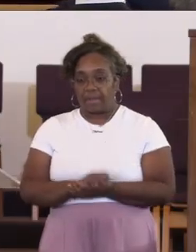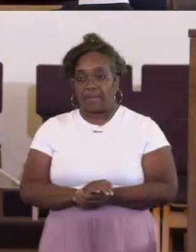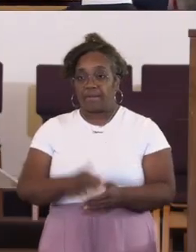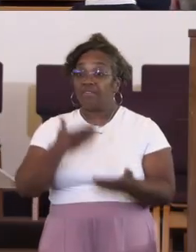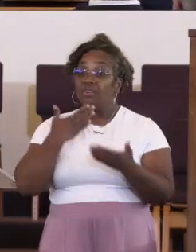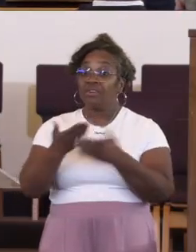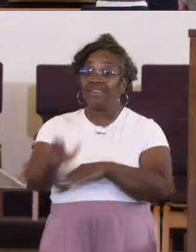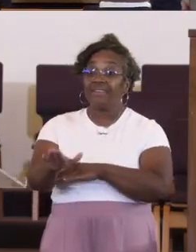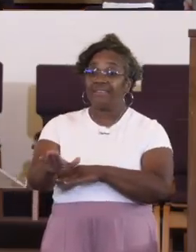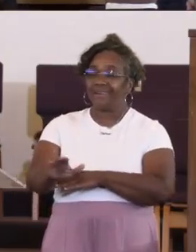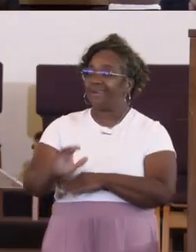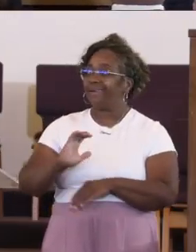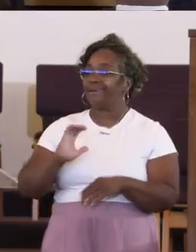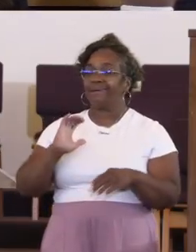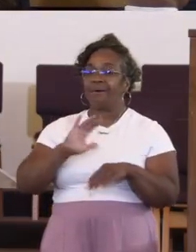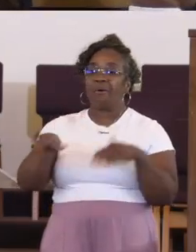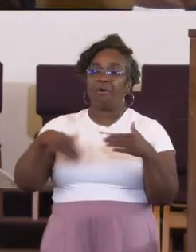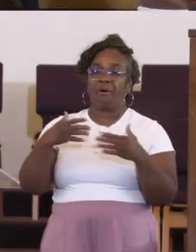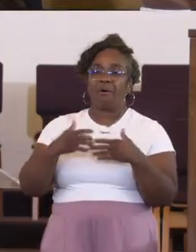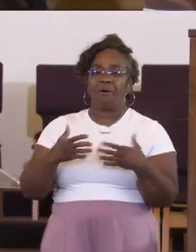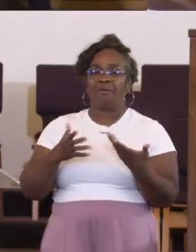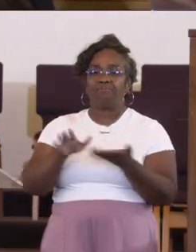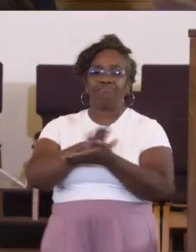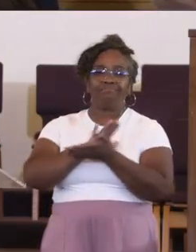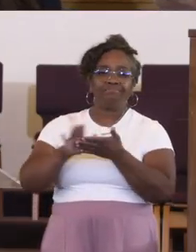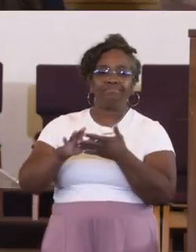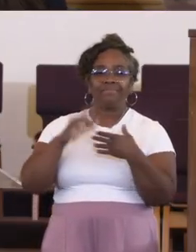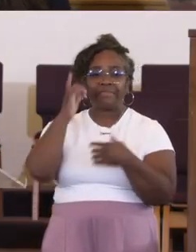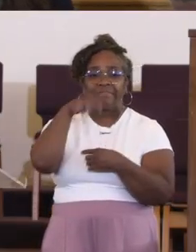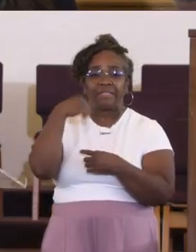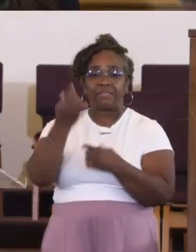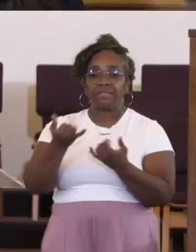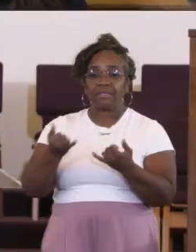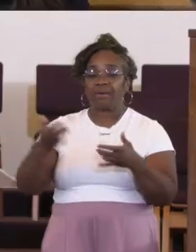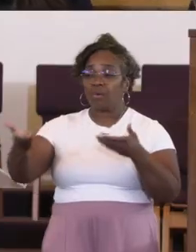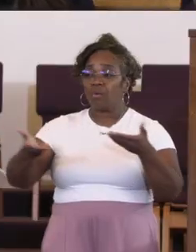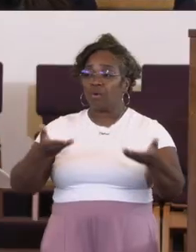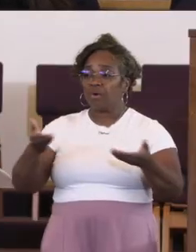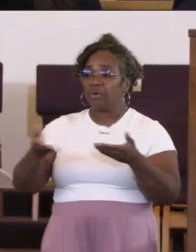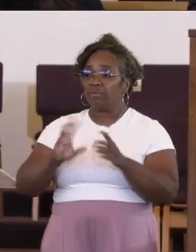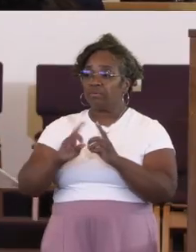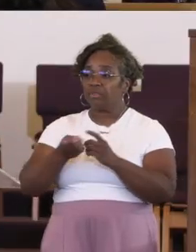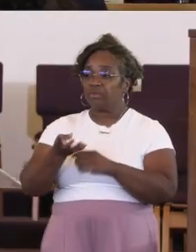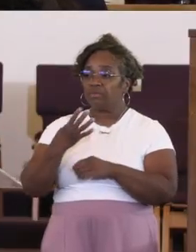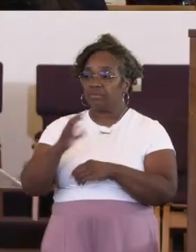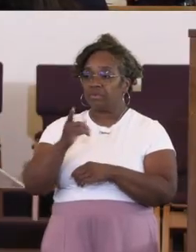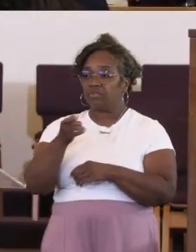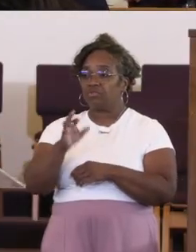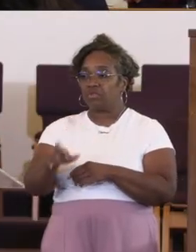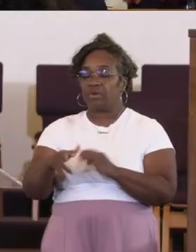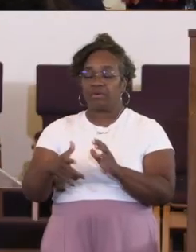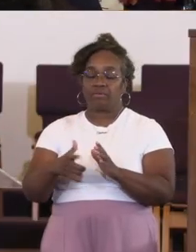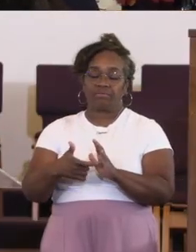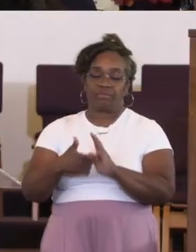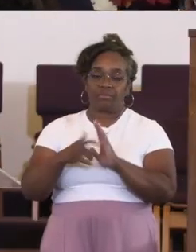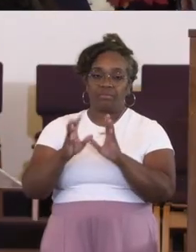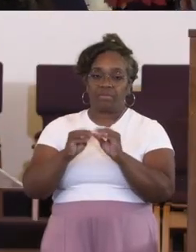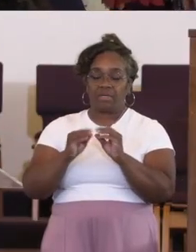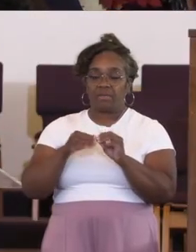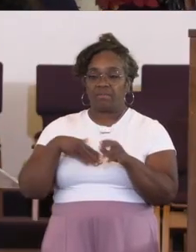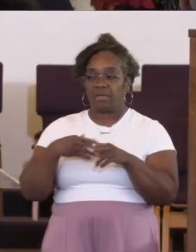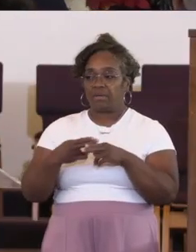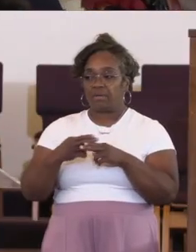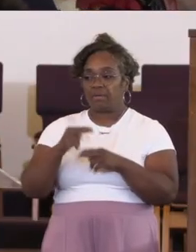Good evening to all the lovely faces today. Welcome to the District 4 Charter Mandated Meeting. I am Nicholas Barnes, your